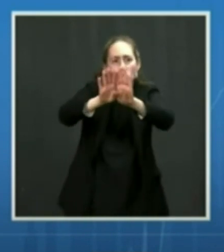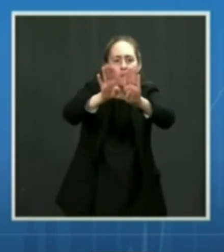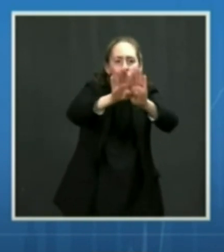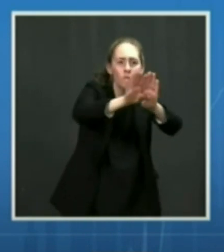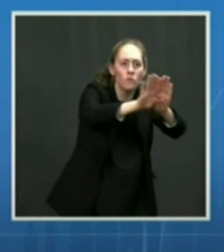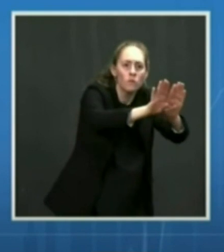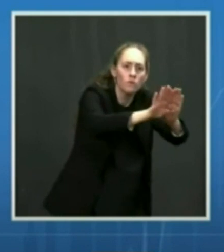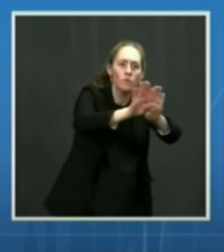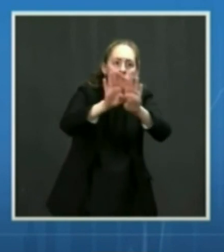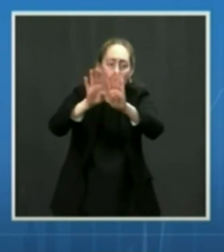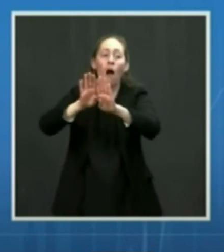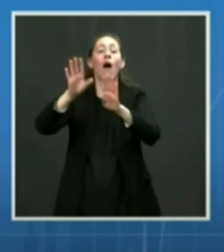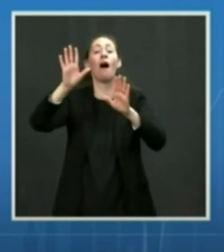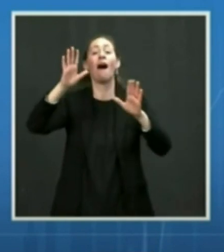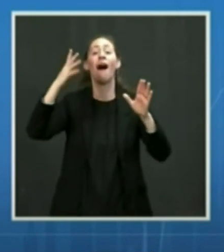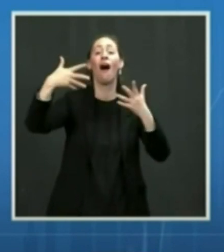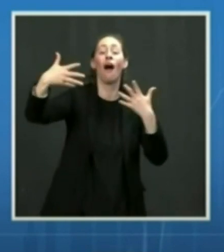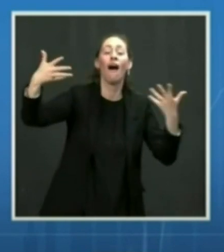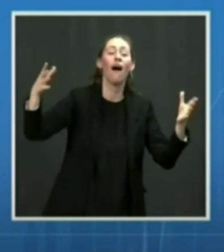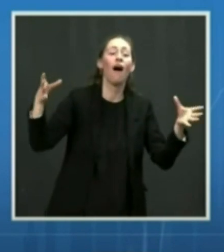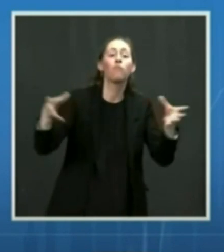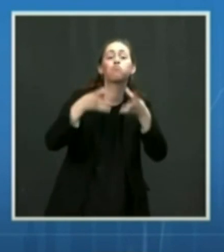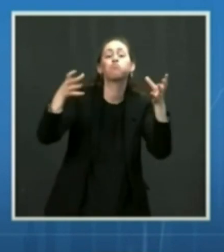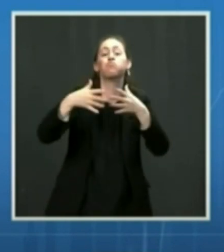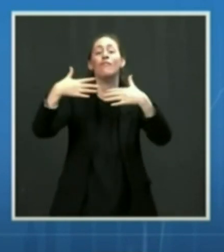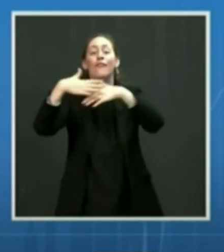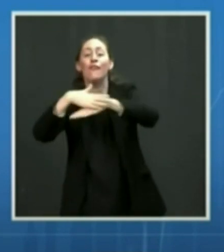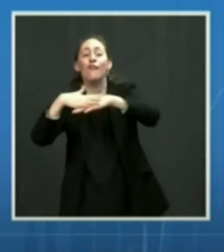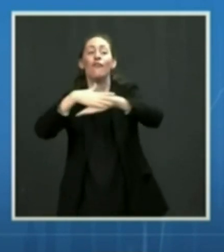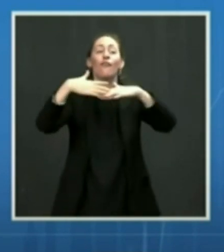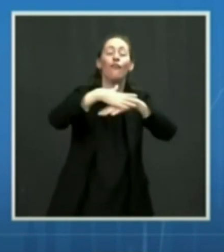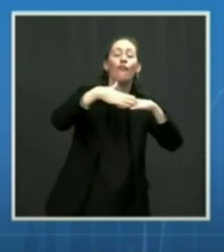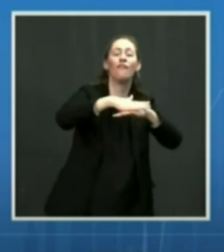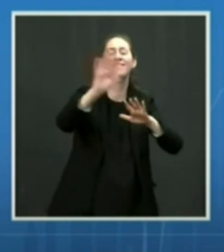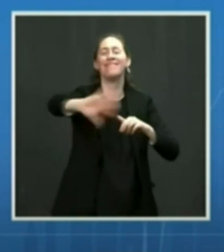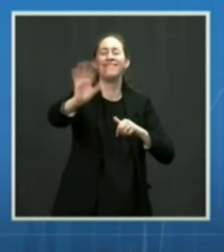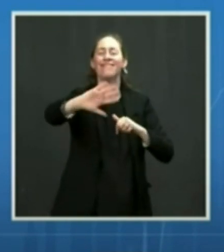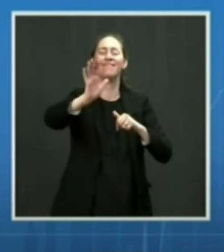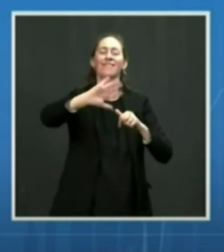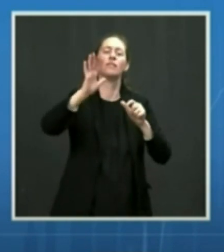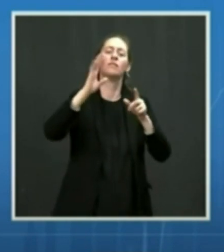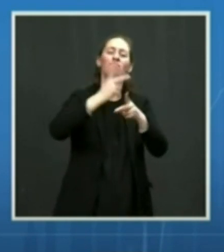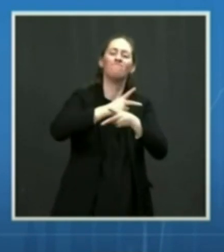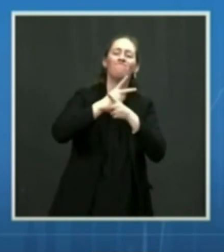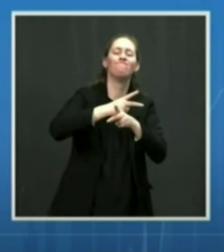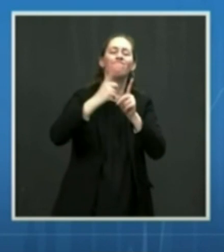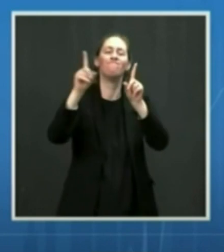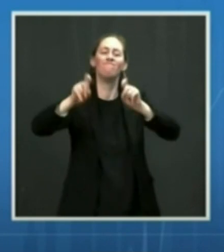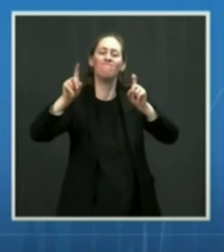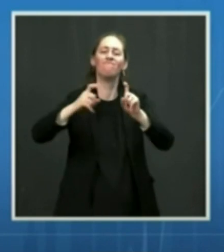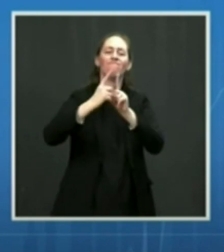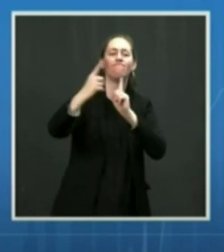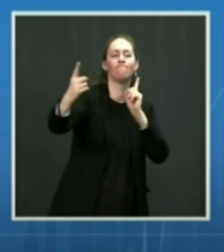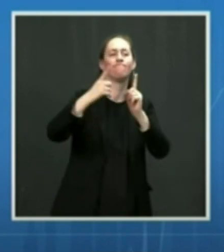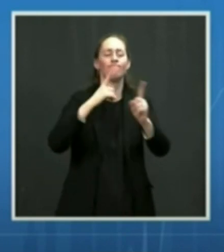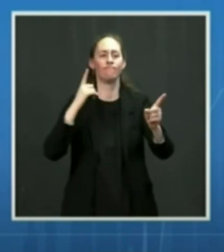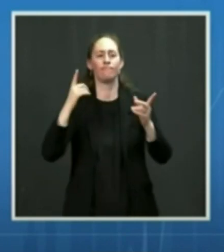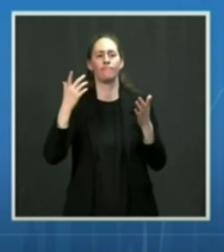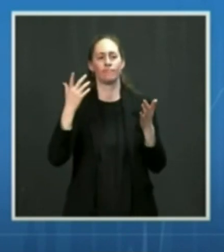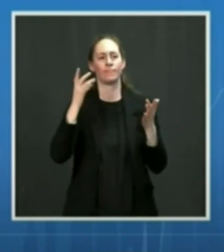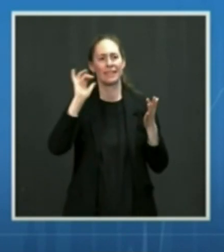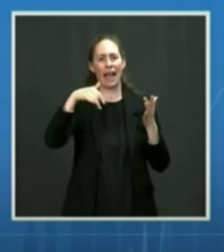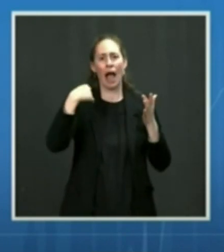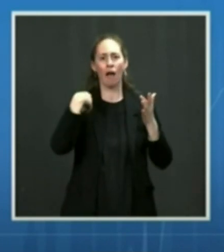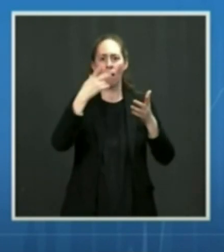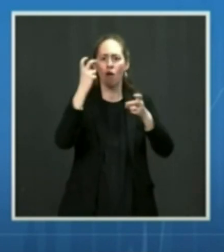another, to test to the extent that we have available, to contact trace. Sometimes you can't even do it at the capacity that you need, but